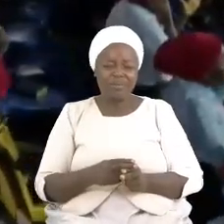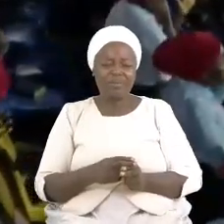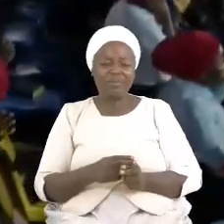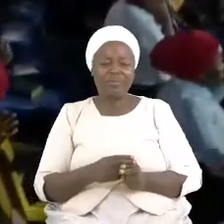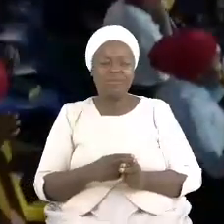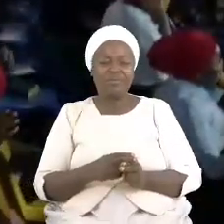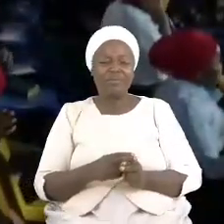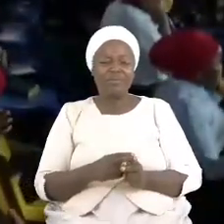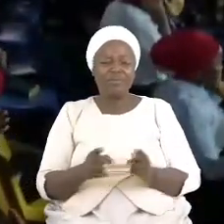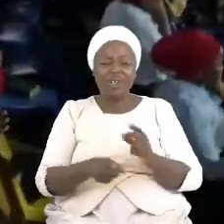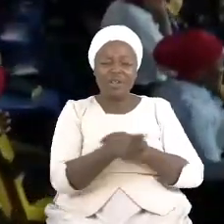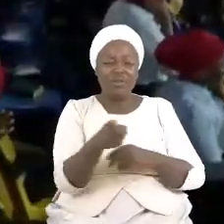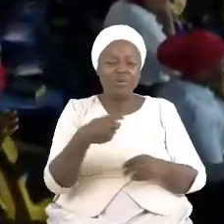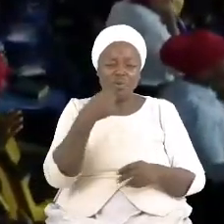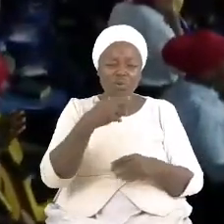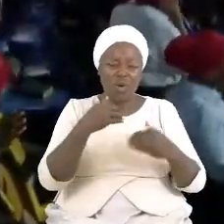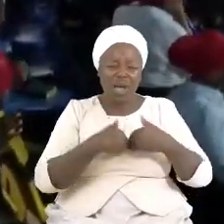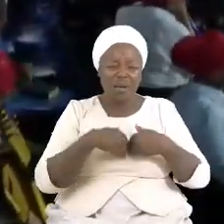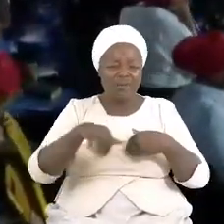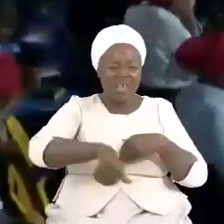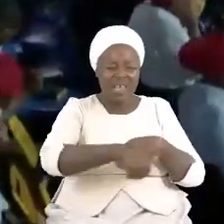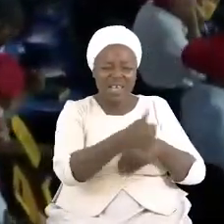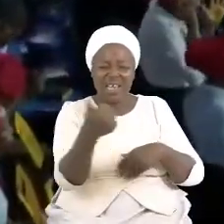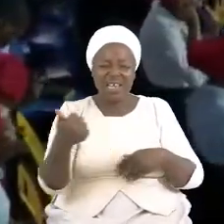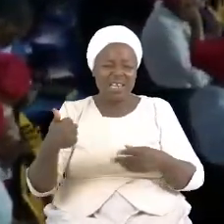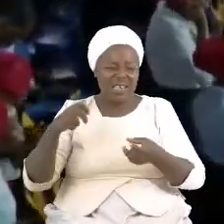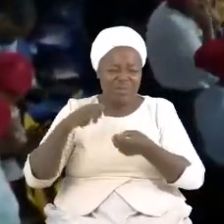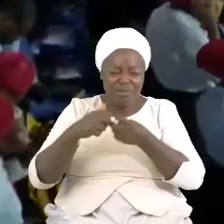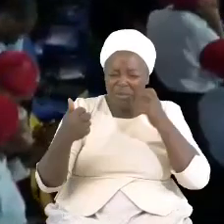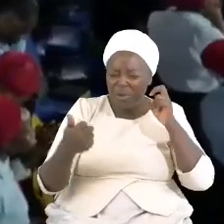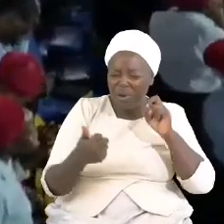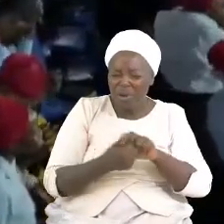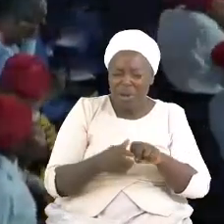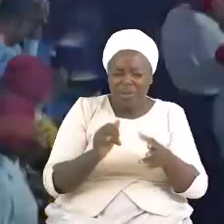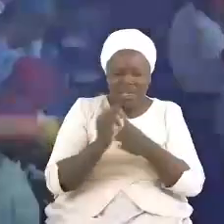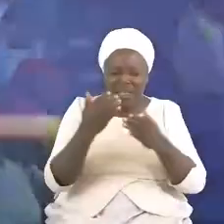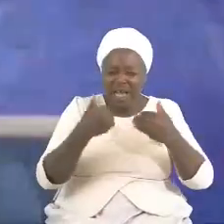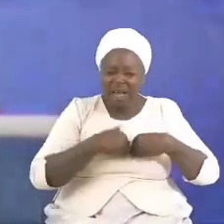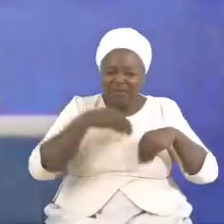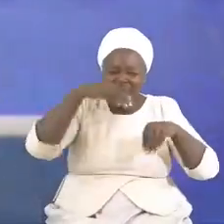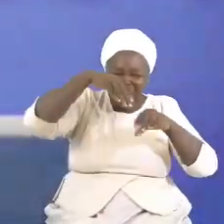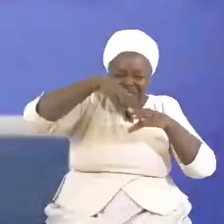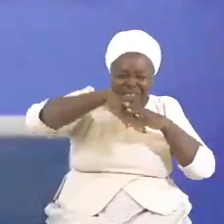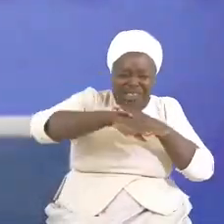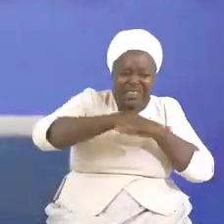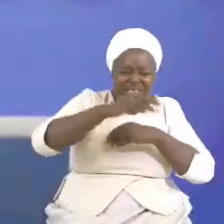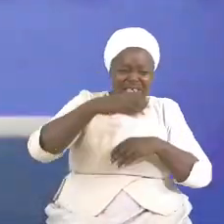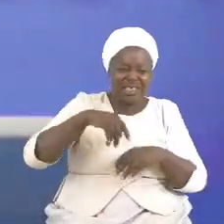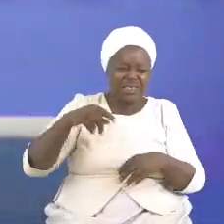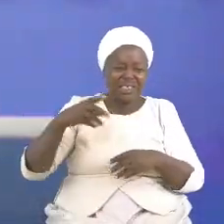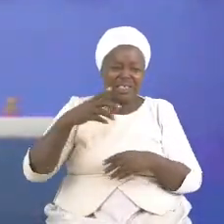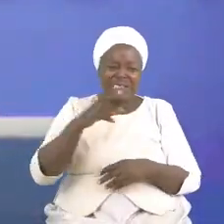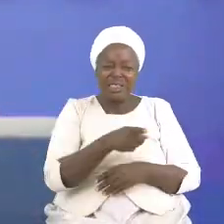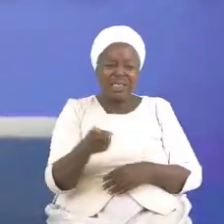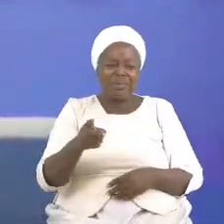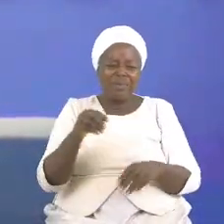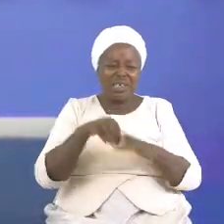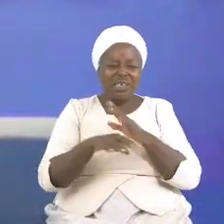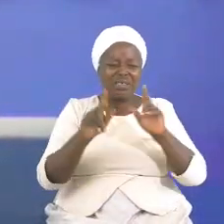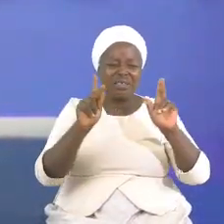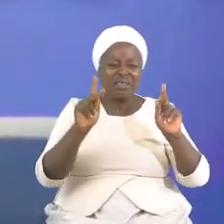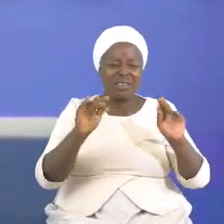Those who have any affliction they carry inside them, in their kidney, in their